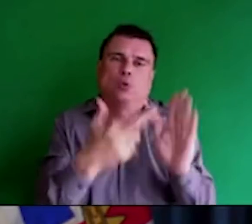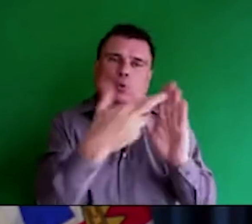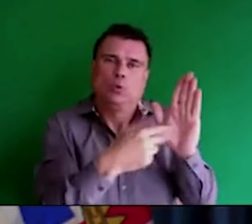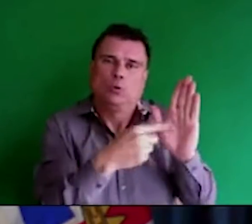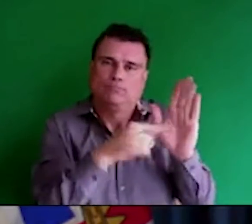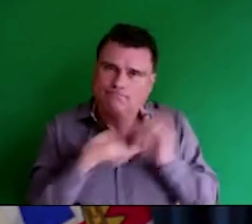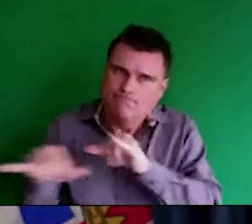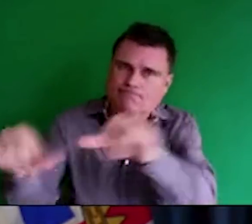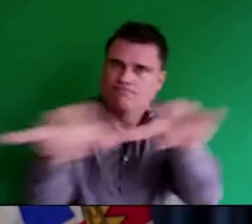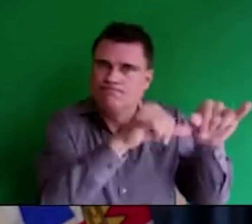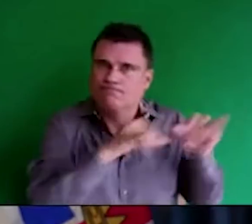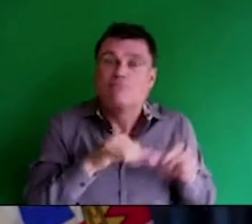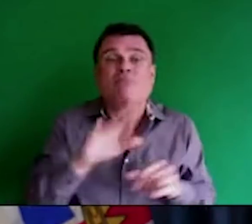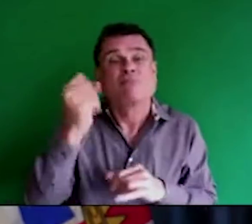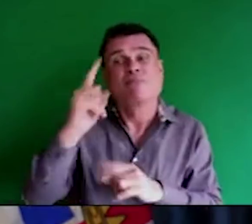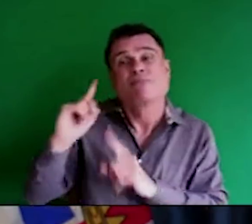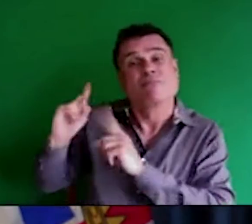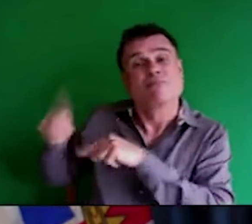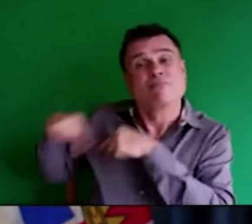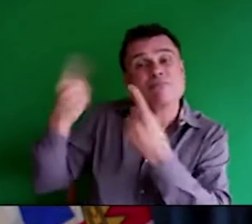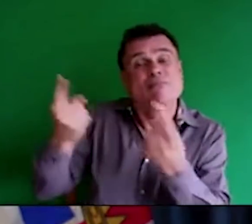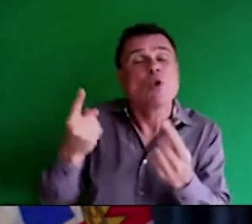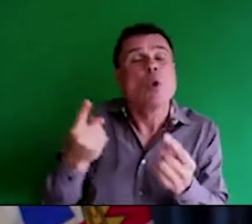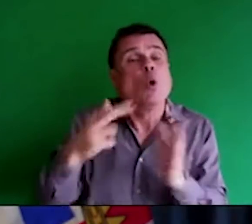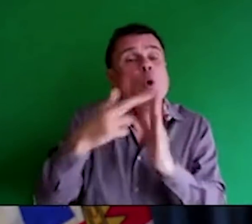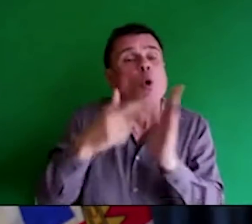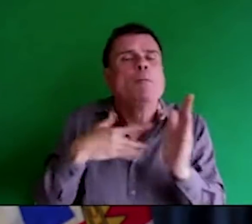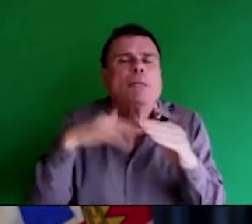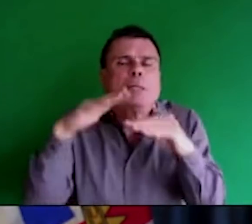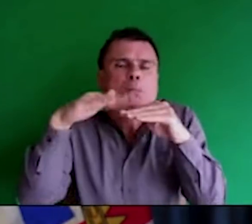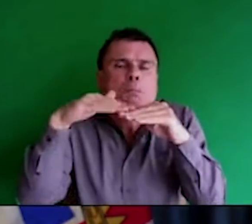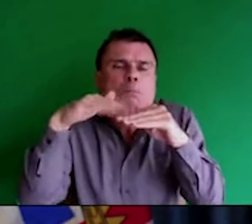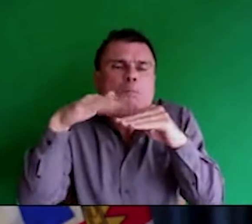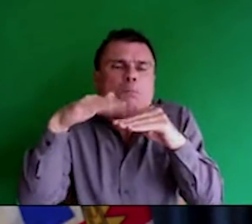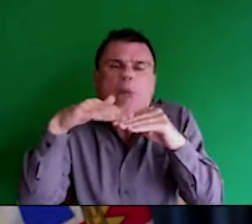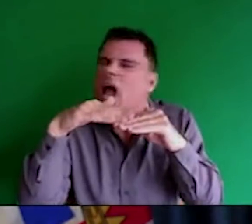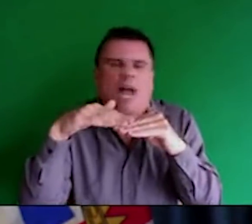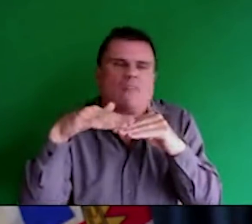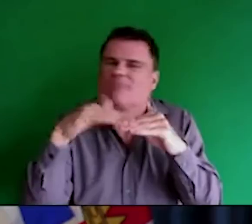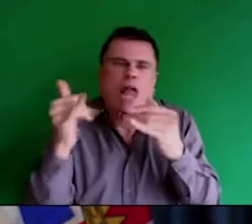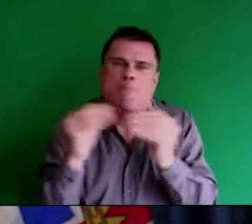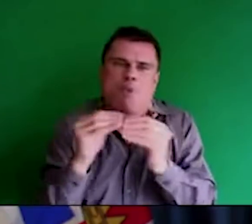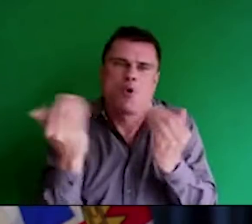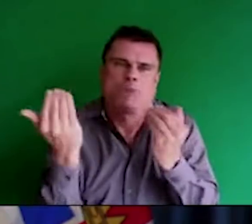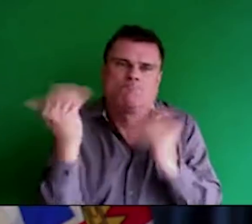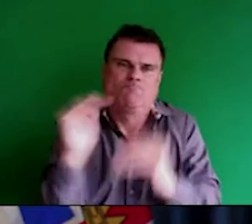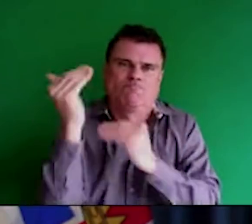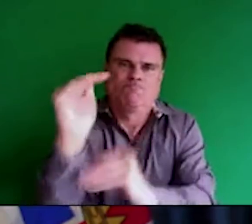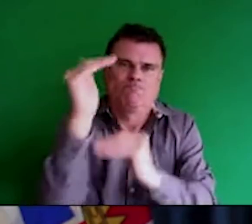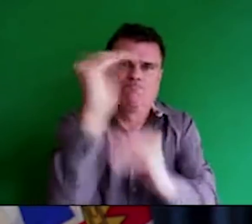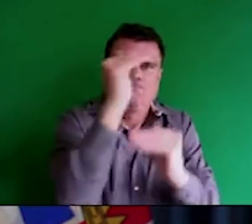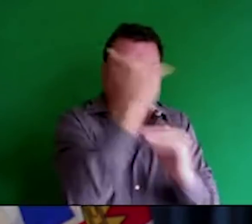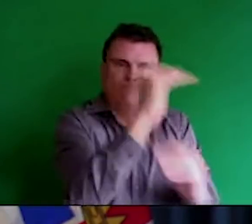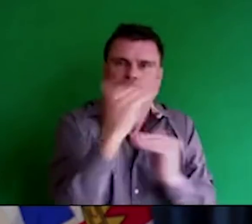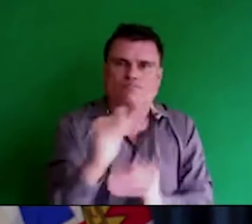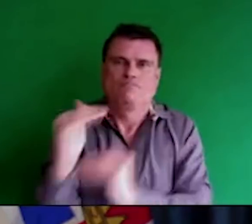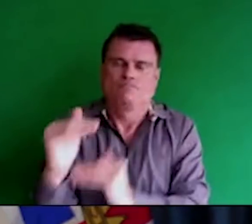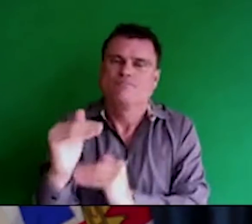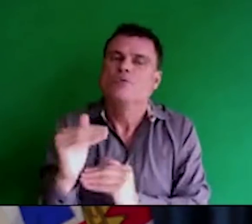seen the regional issues that Dr. Henry brought forward this week, and she'll be able to expand on those later today. Binder,